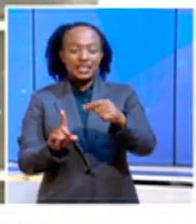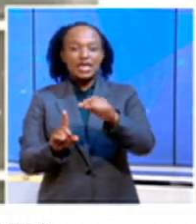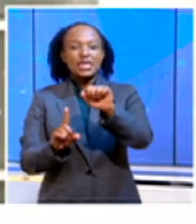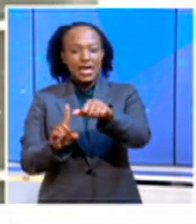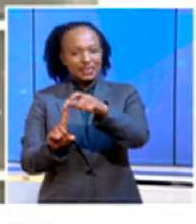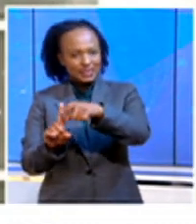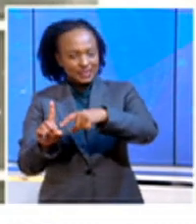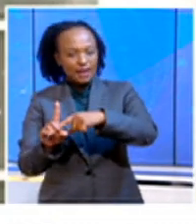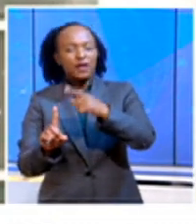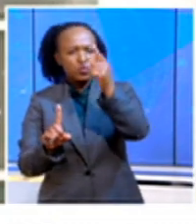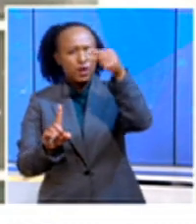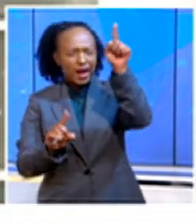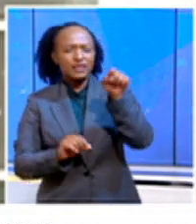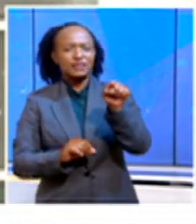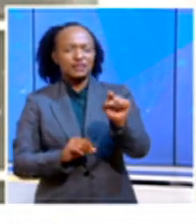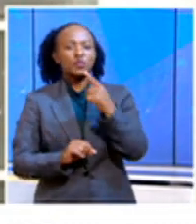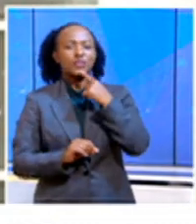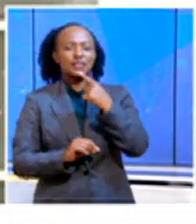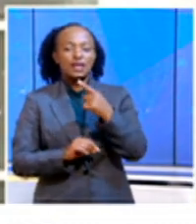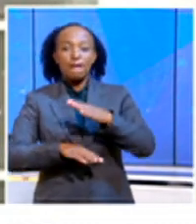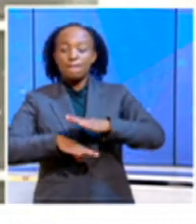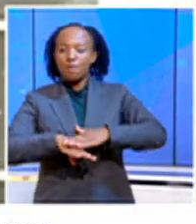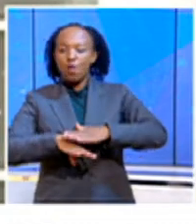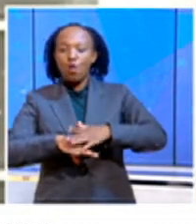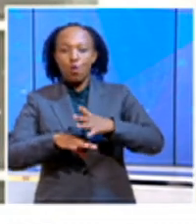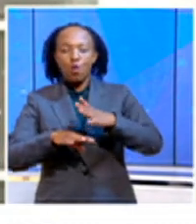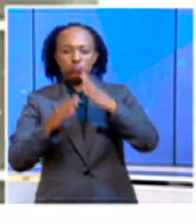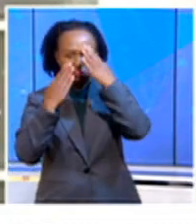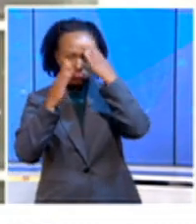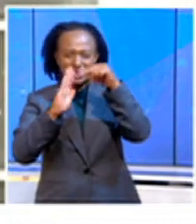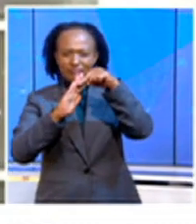think you're right in the sense where you say that it's much more and much more broader than the SG.